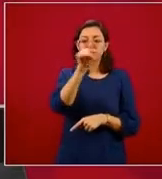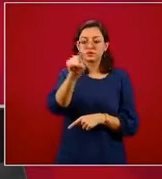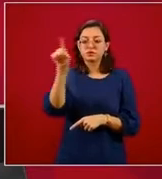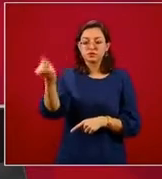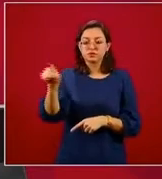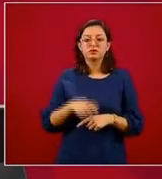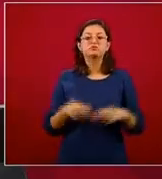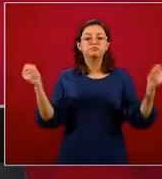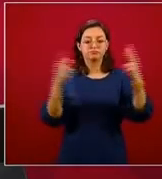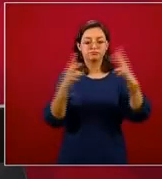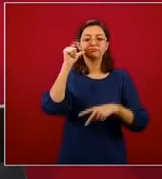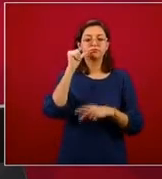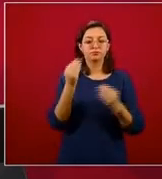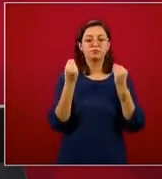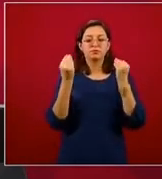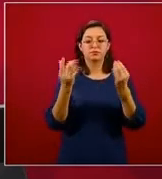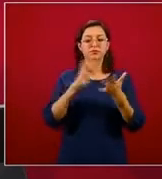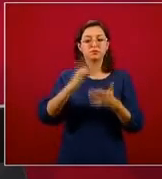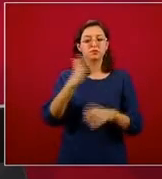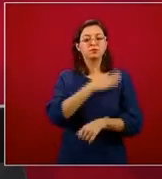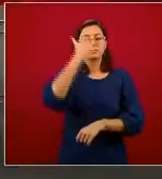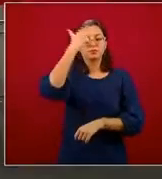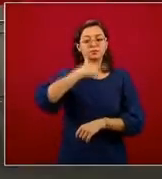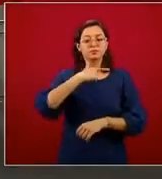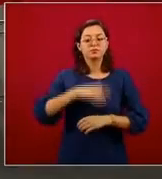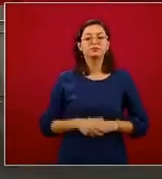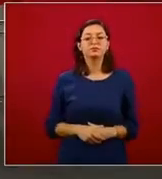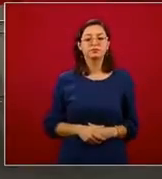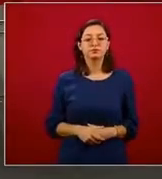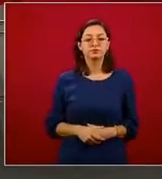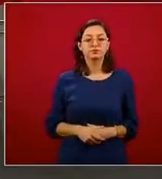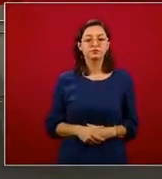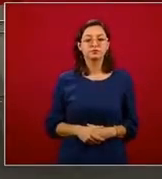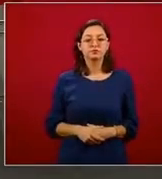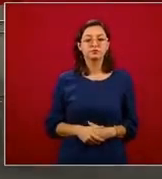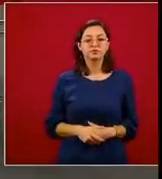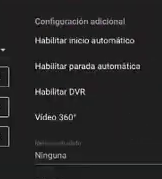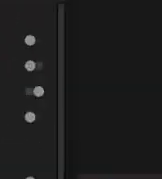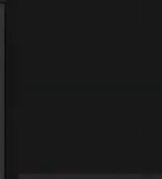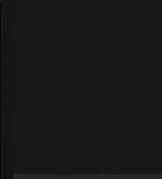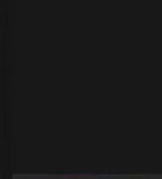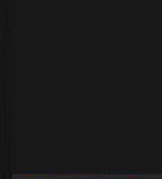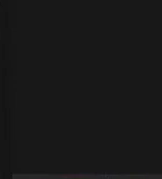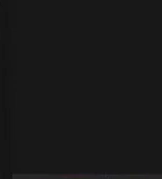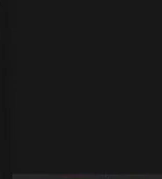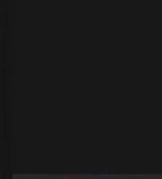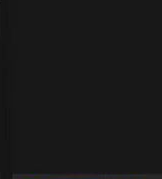questions nos vemos tomorrow, mañana. you, Muchas gracias. and we'll see you Buenas noches. tomorrow. Thank you very much. Good night. Good evening.